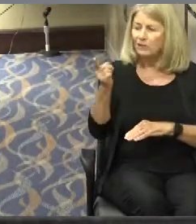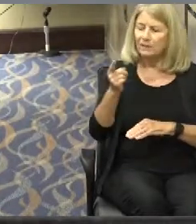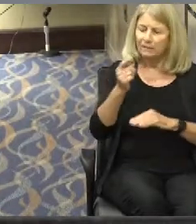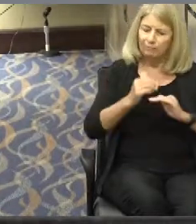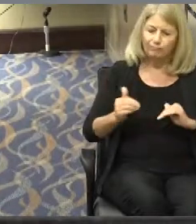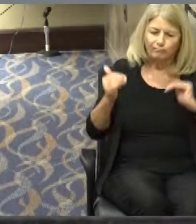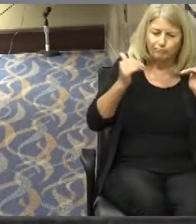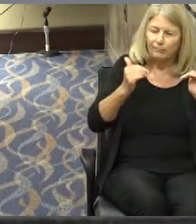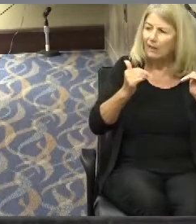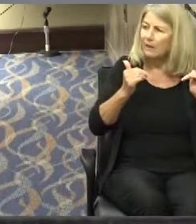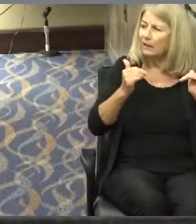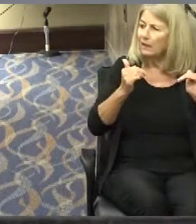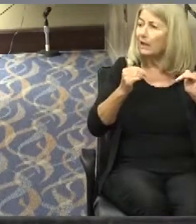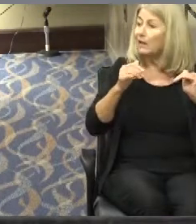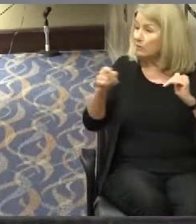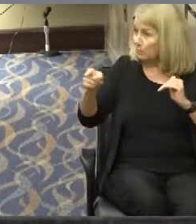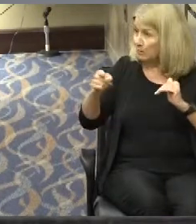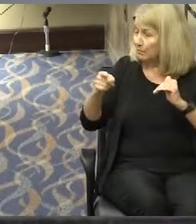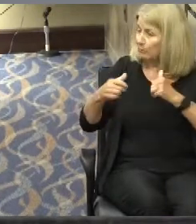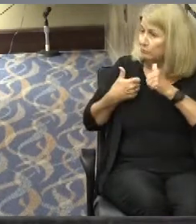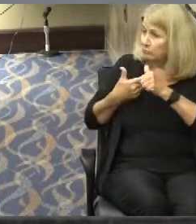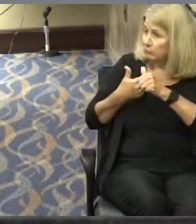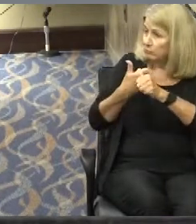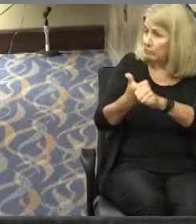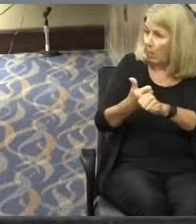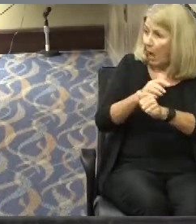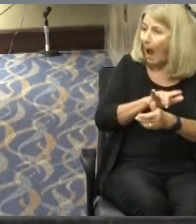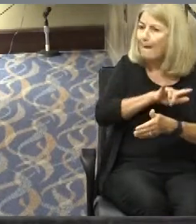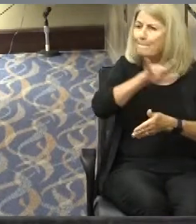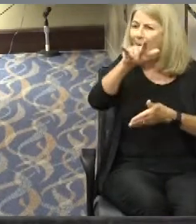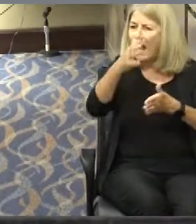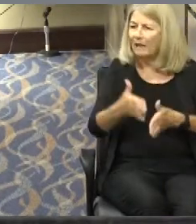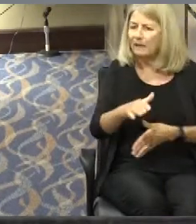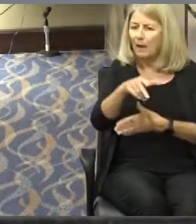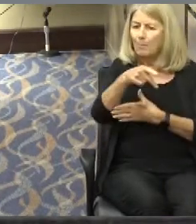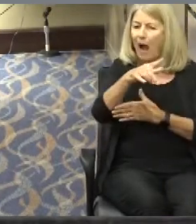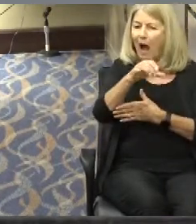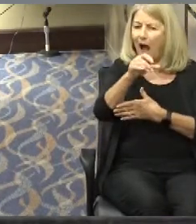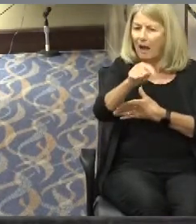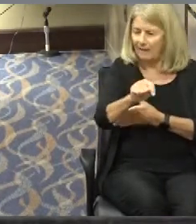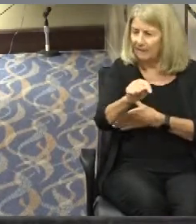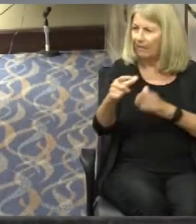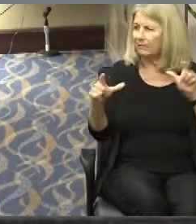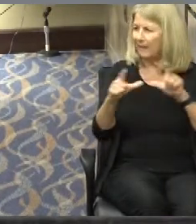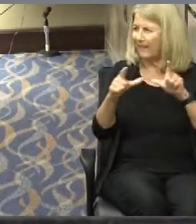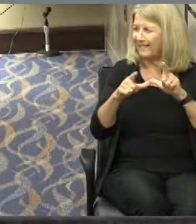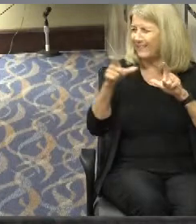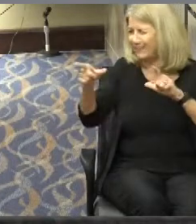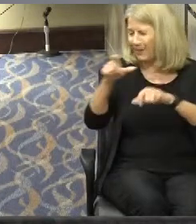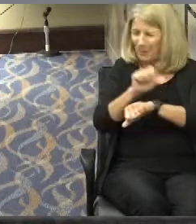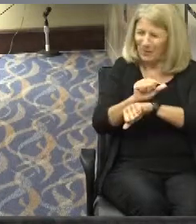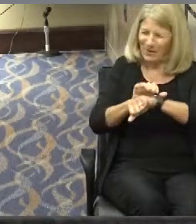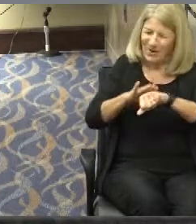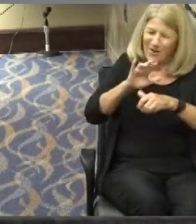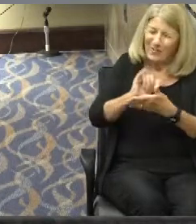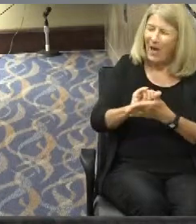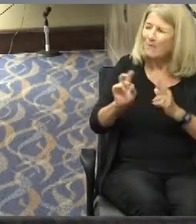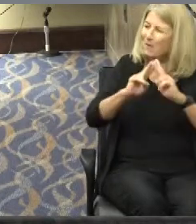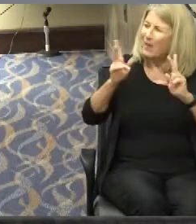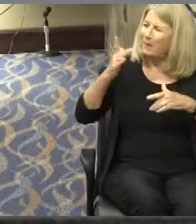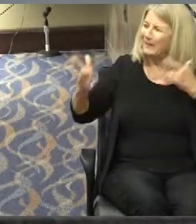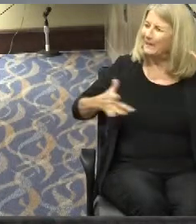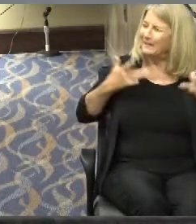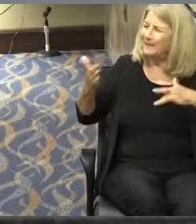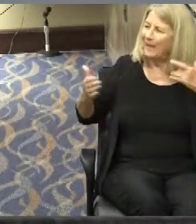pursuing her own pilot's license, or have you already gotten it? It's in the works. So we're very excited to have